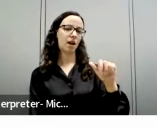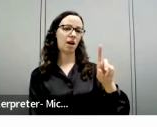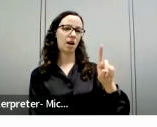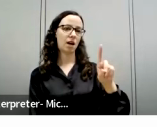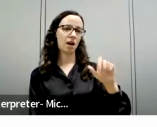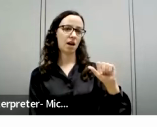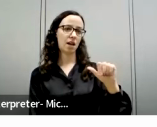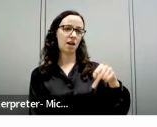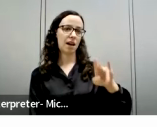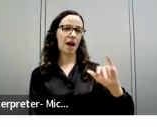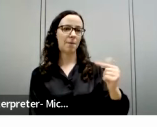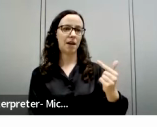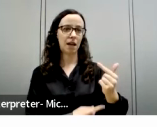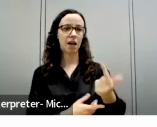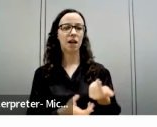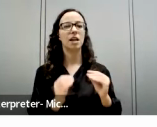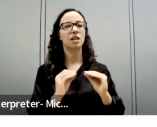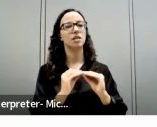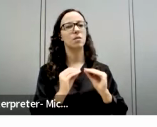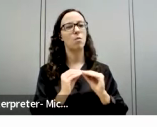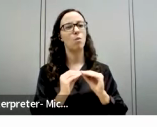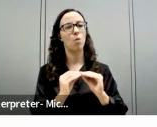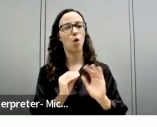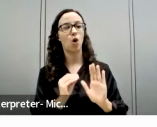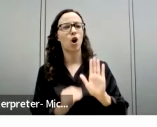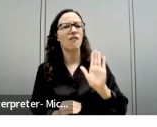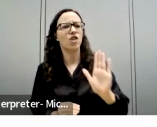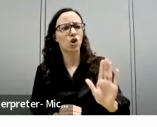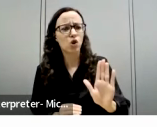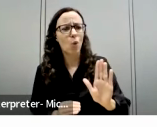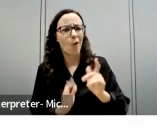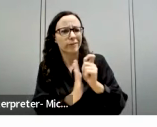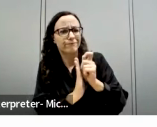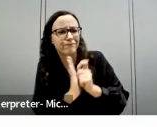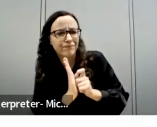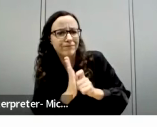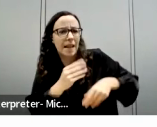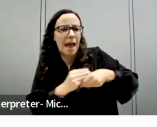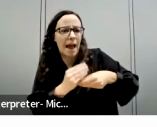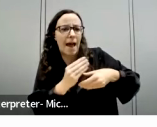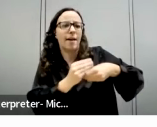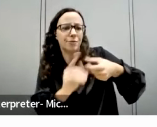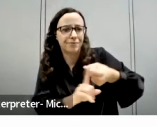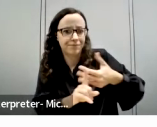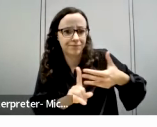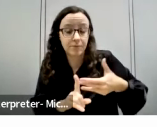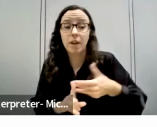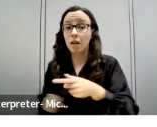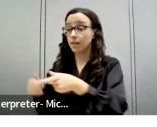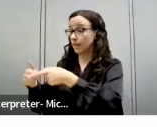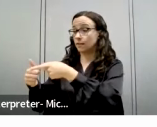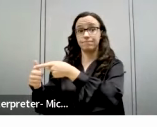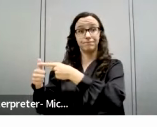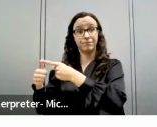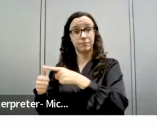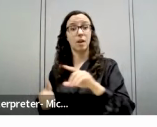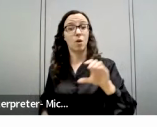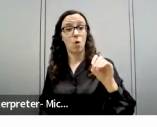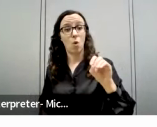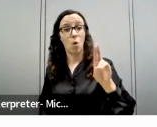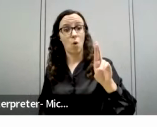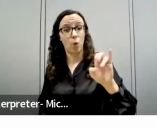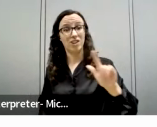there's more of your contribution for original material. So original material is incorporated into the OER sources that you're